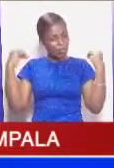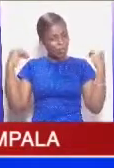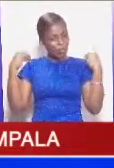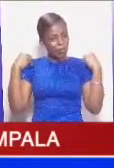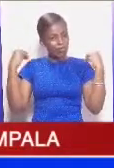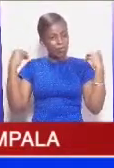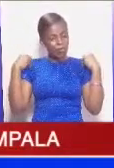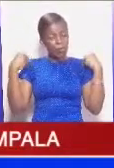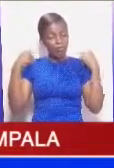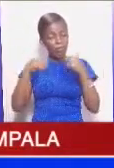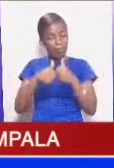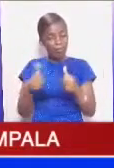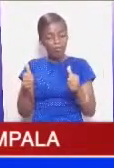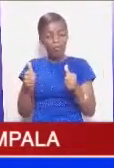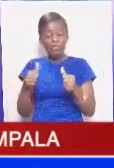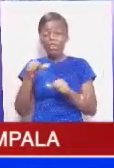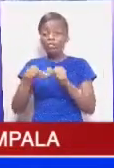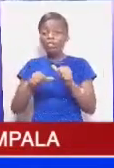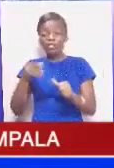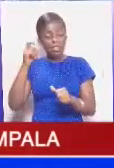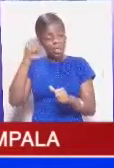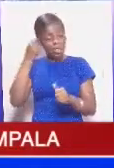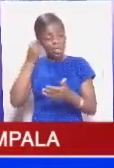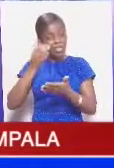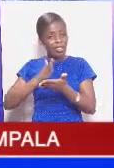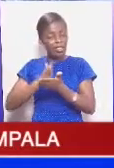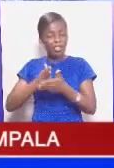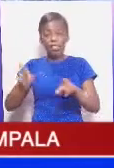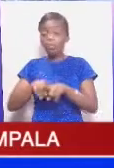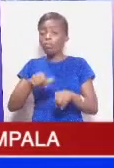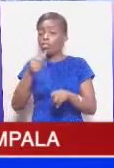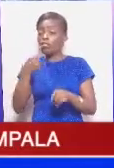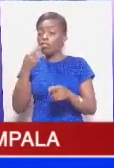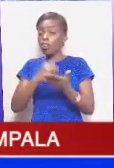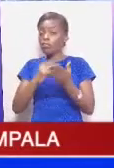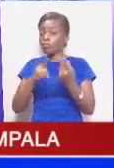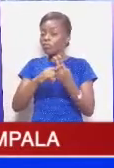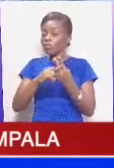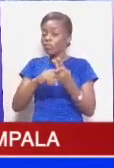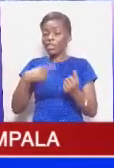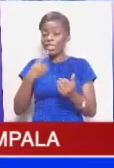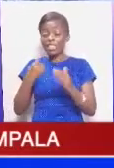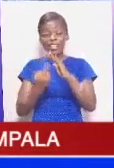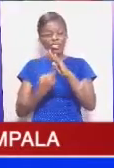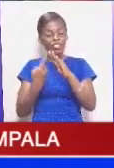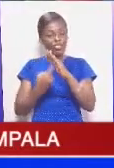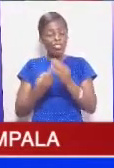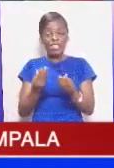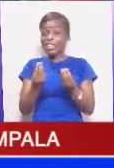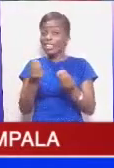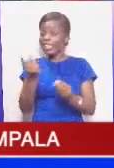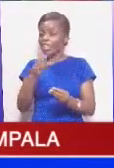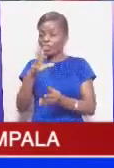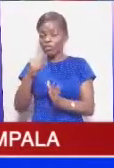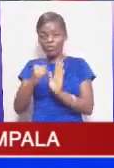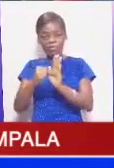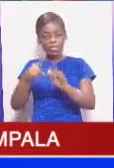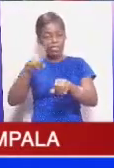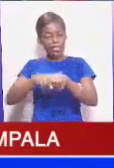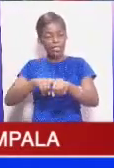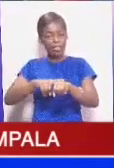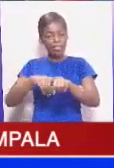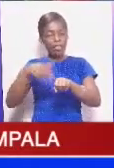baba traininga ku ezo patients rights. Abalala abalina akawuka ka Mukenenya bagamba nti embeera tebadde nnyangu gye bali naddala mu